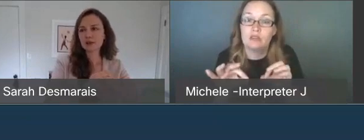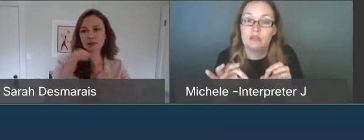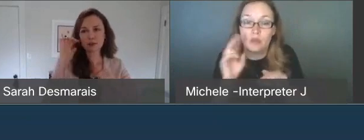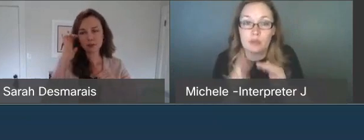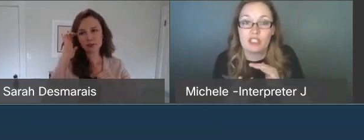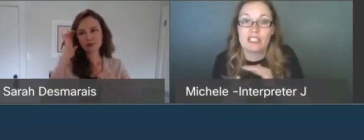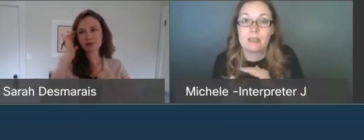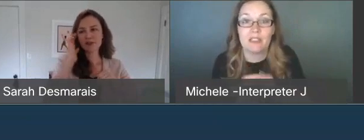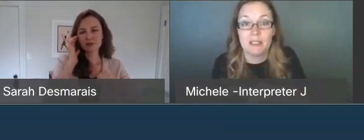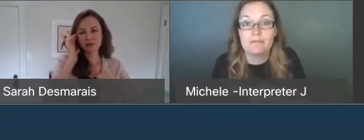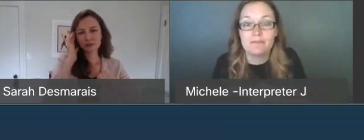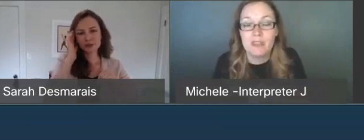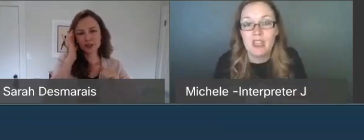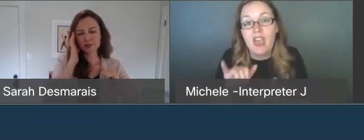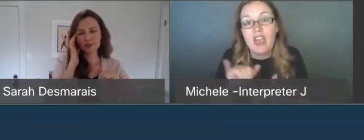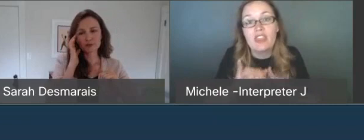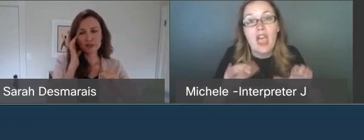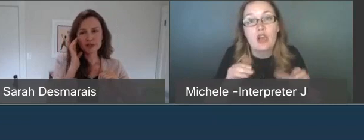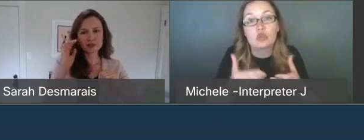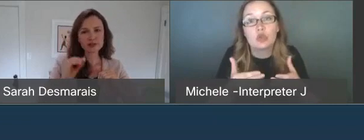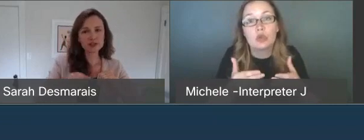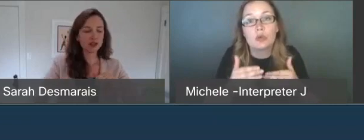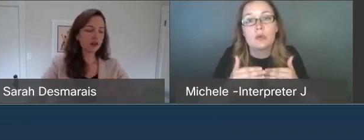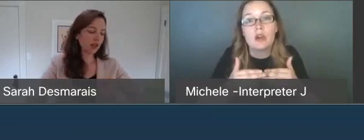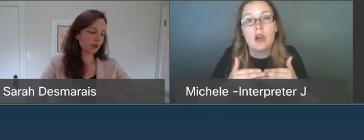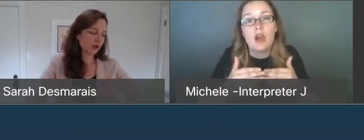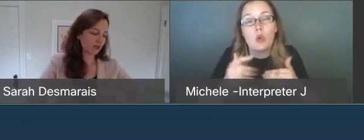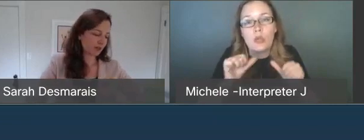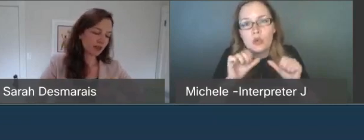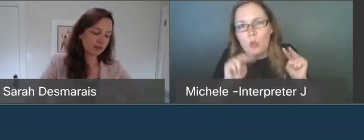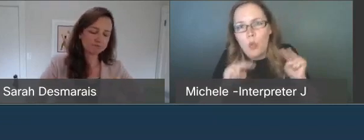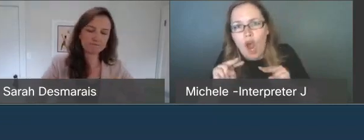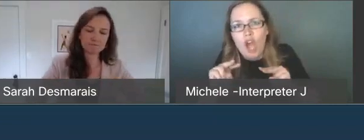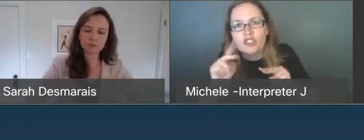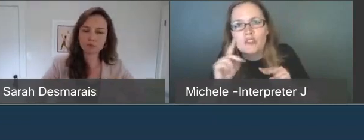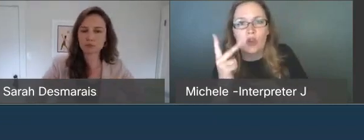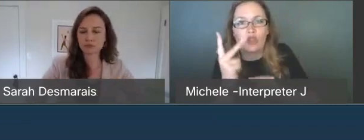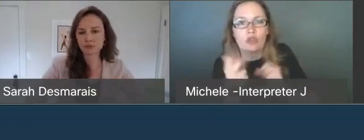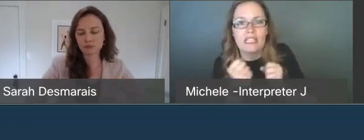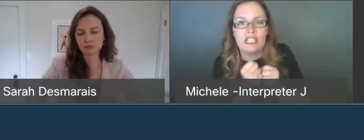And there for that group, I believe we were following folks up to 3 years off the top of my head.